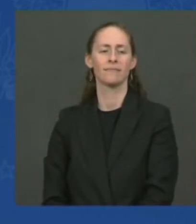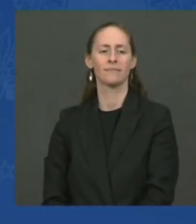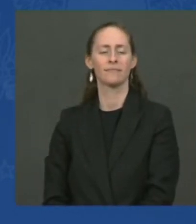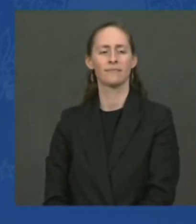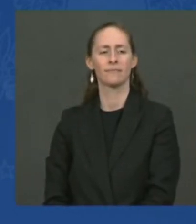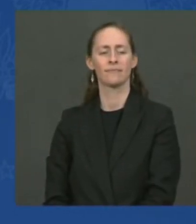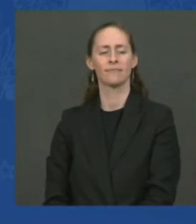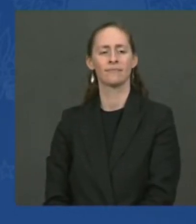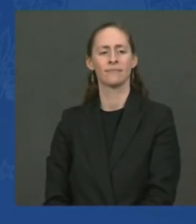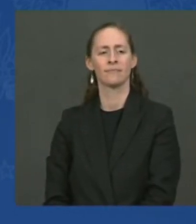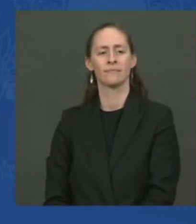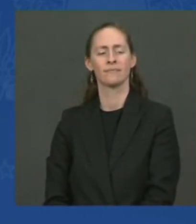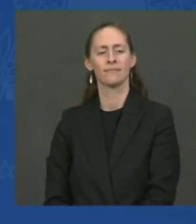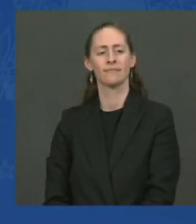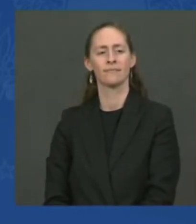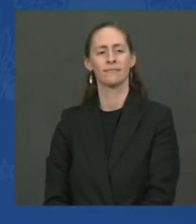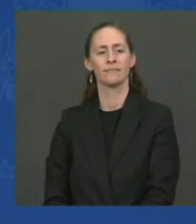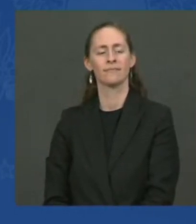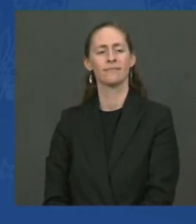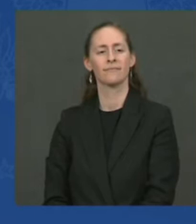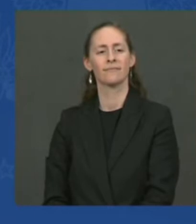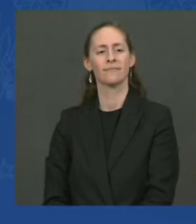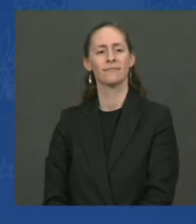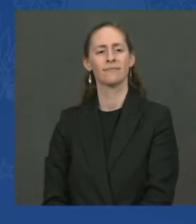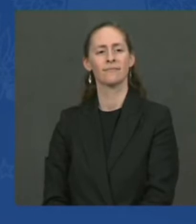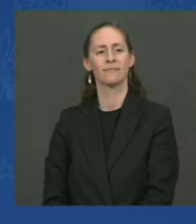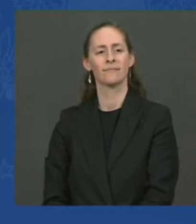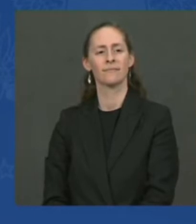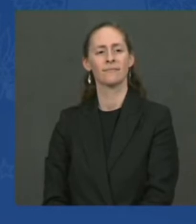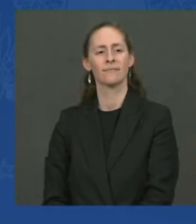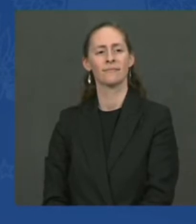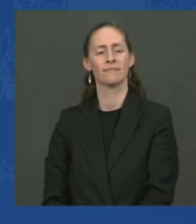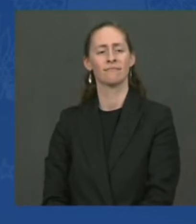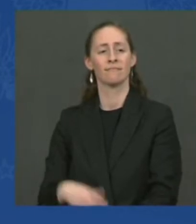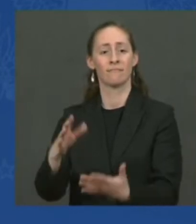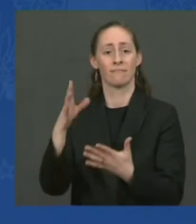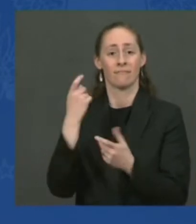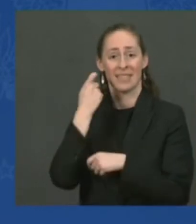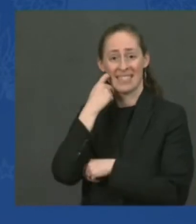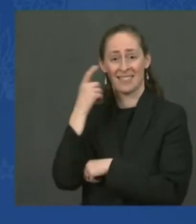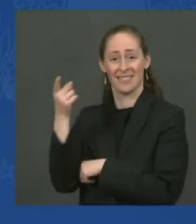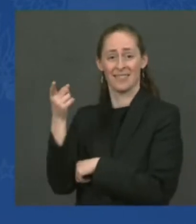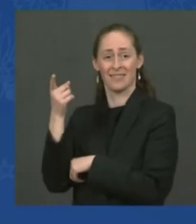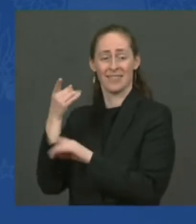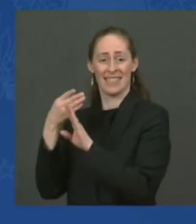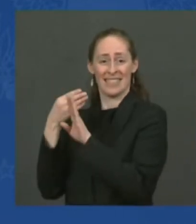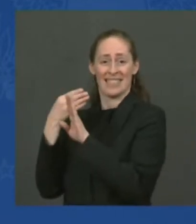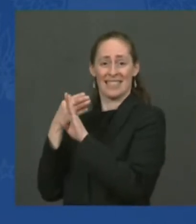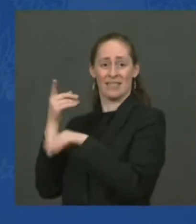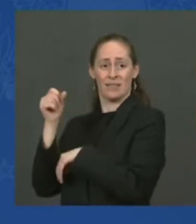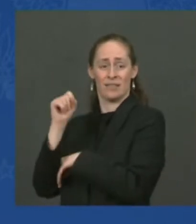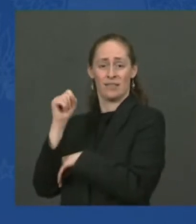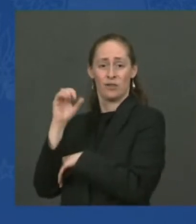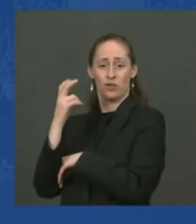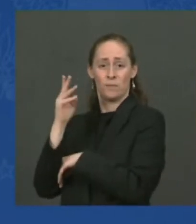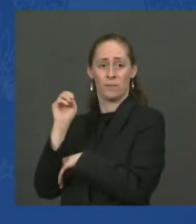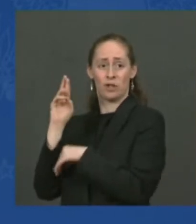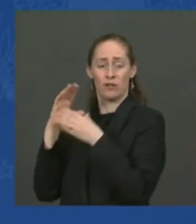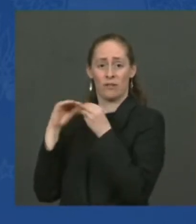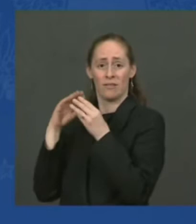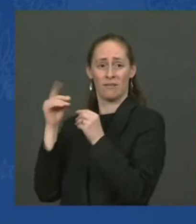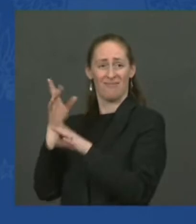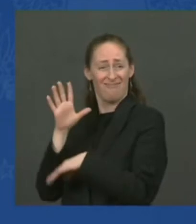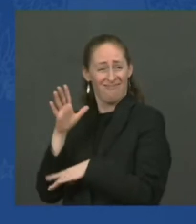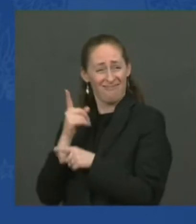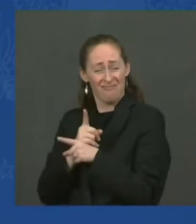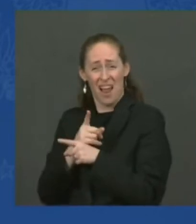the closing remarks of Mr. Schumer. This is a great accomplishment, and there's more to come.